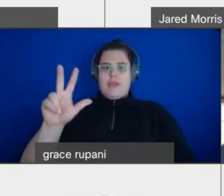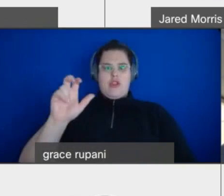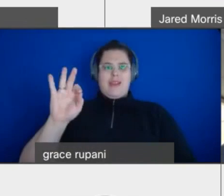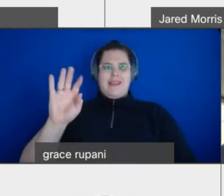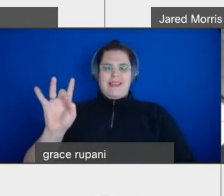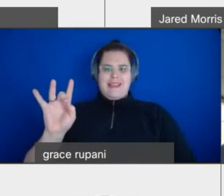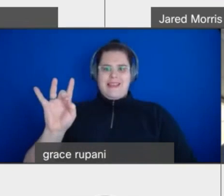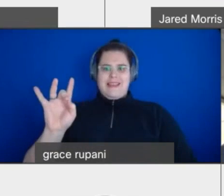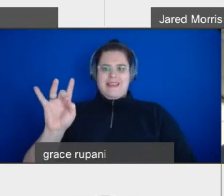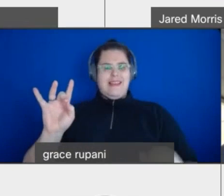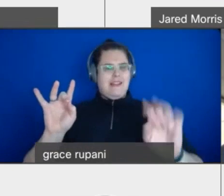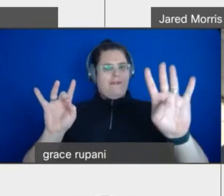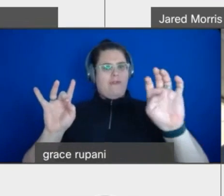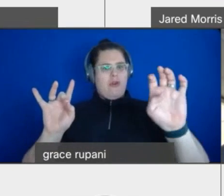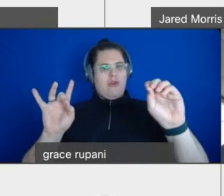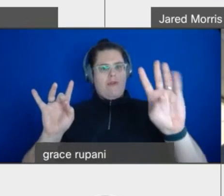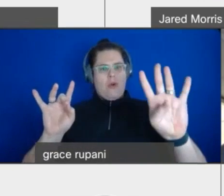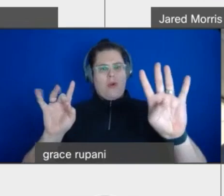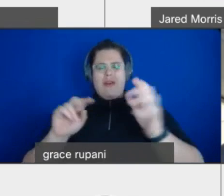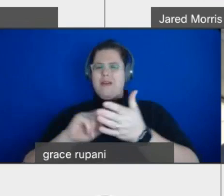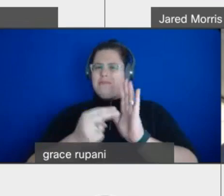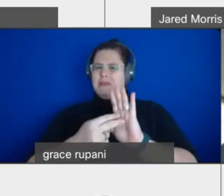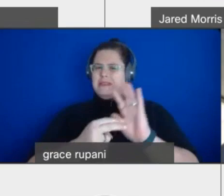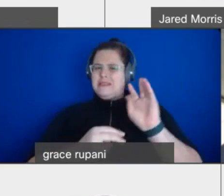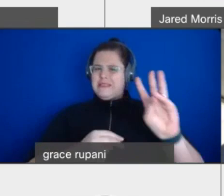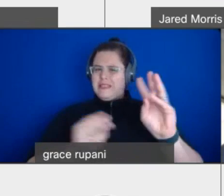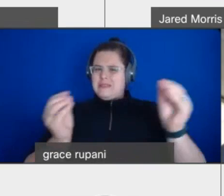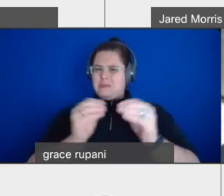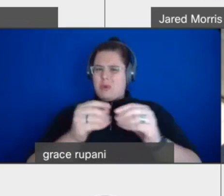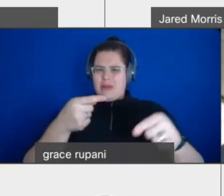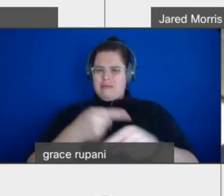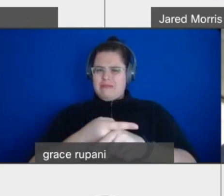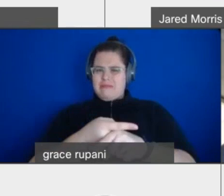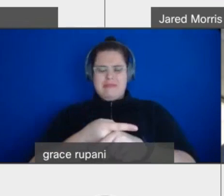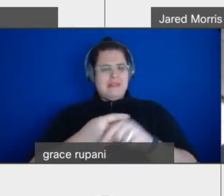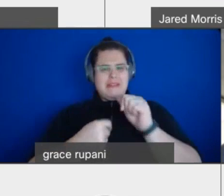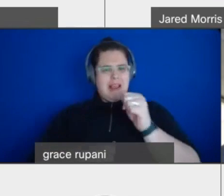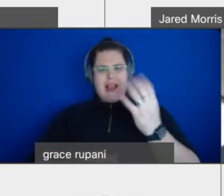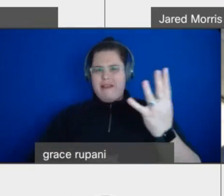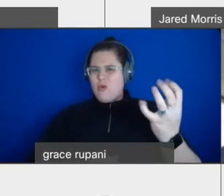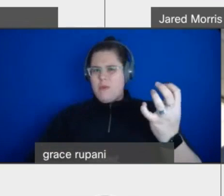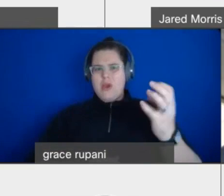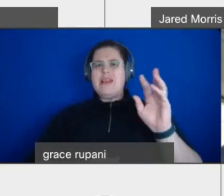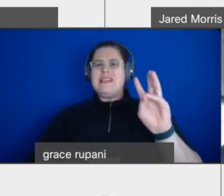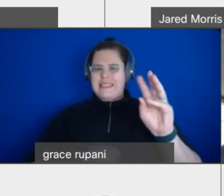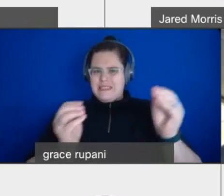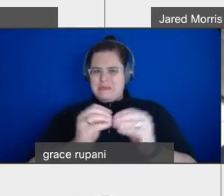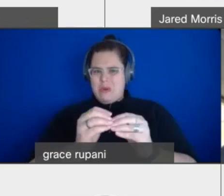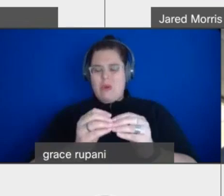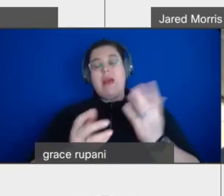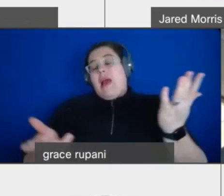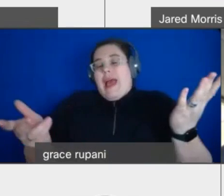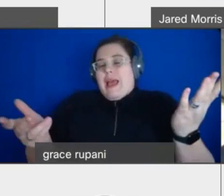is 6 people more. I will verify that. You could be right. I'm not a statistician